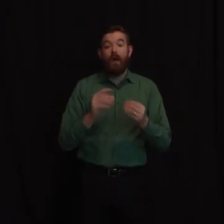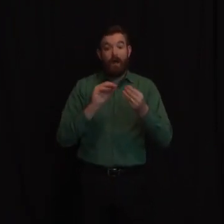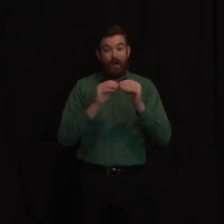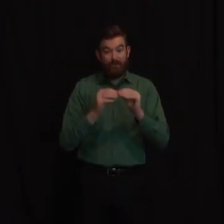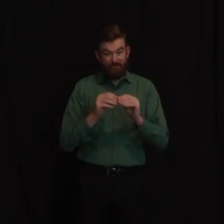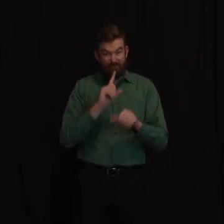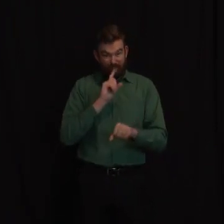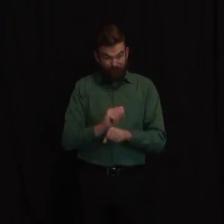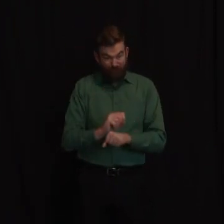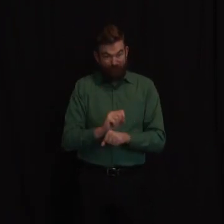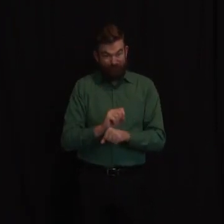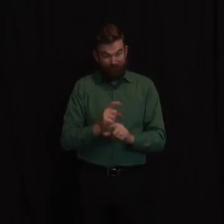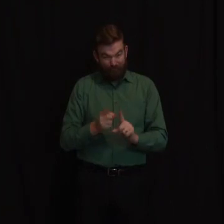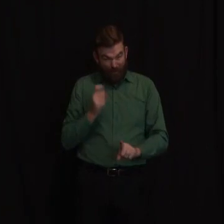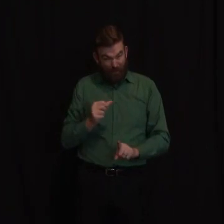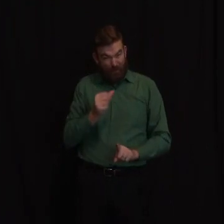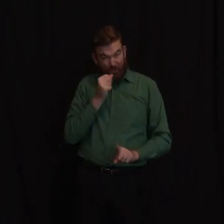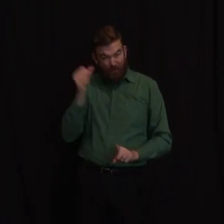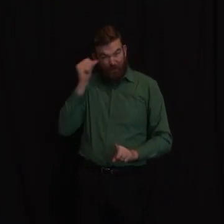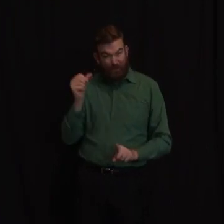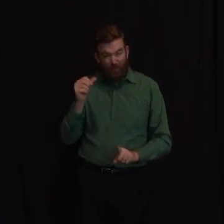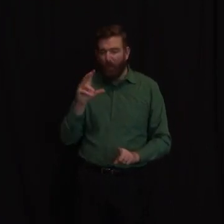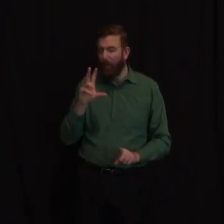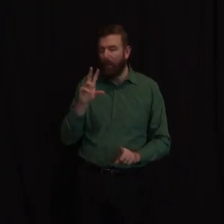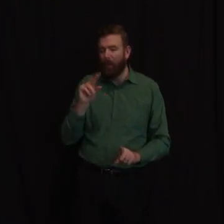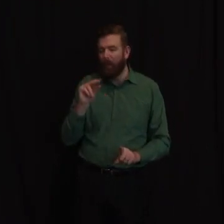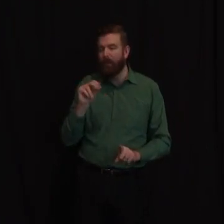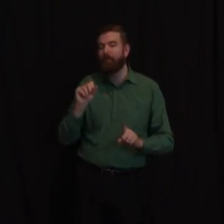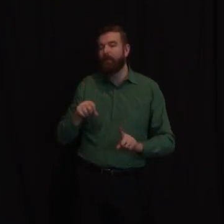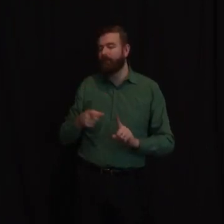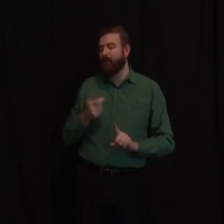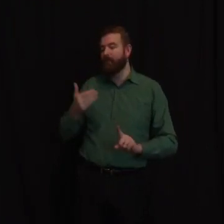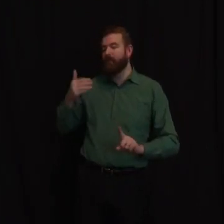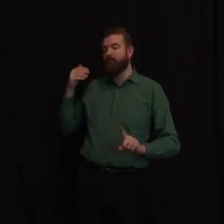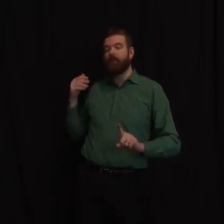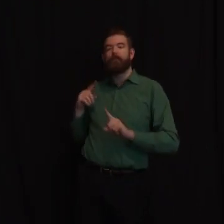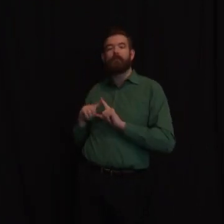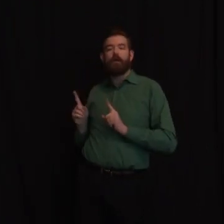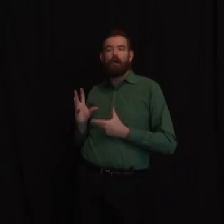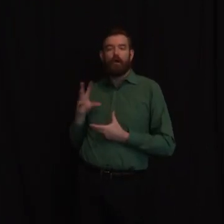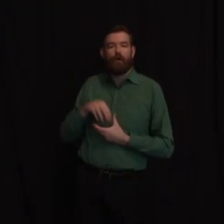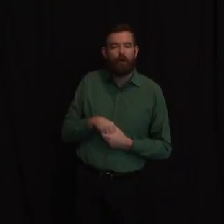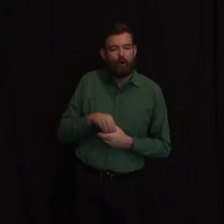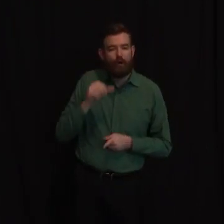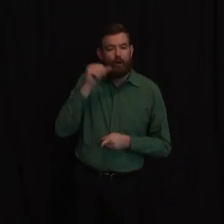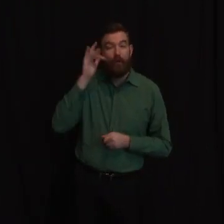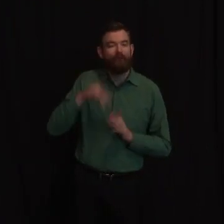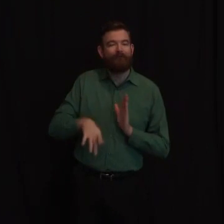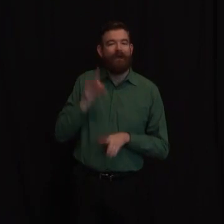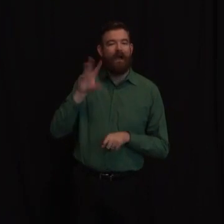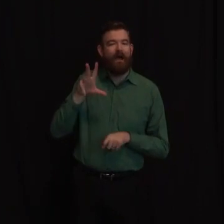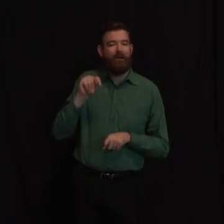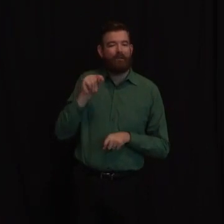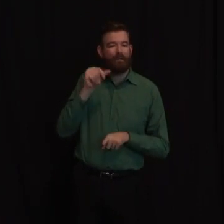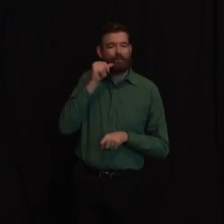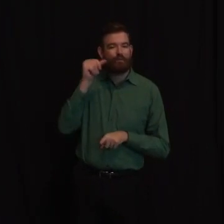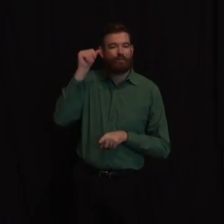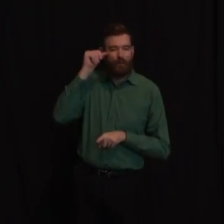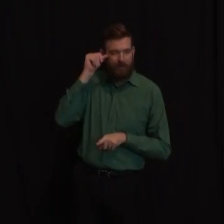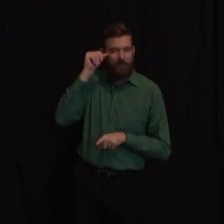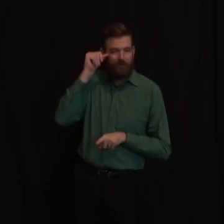a picture as fast as we can out about what's going in the long-term care facilities, since we know that a lot of people who have died there haven't